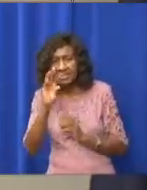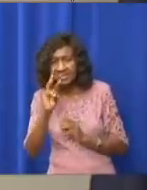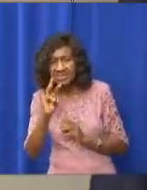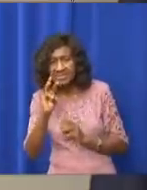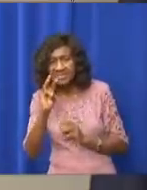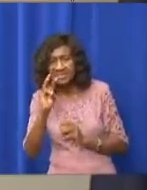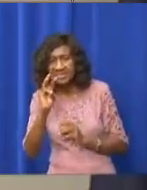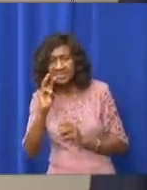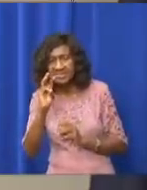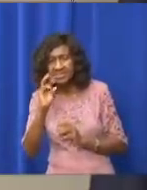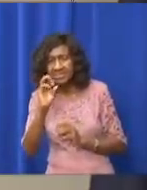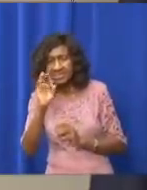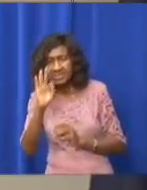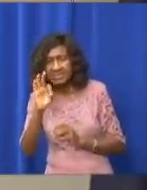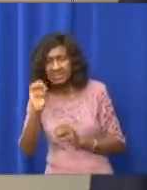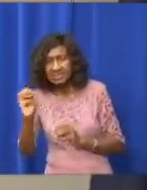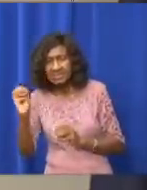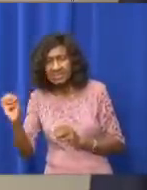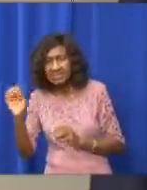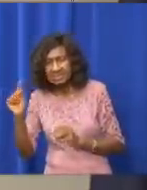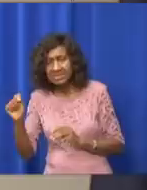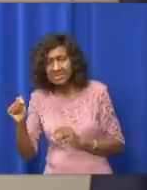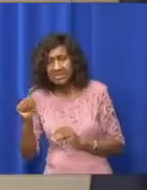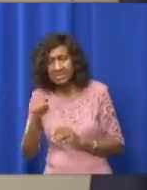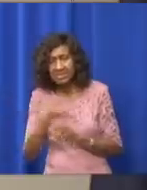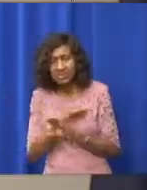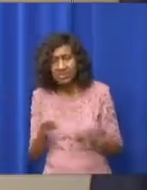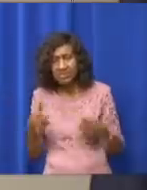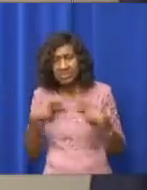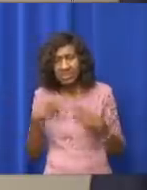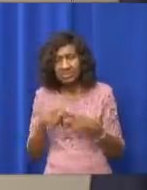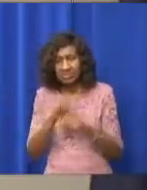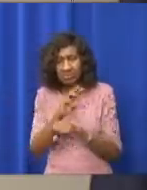wear a mask in the open.